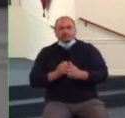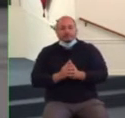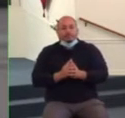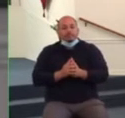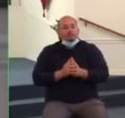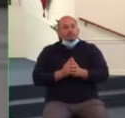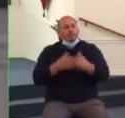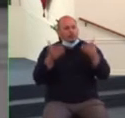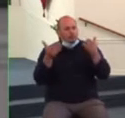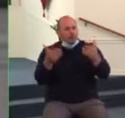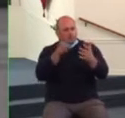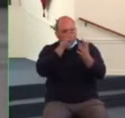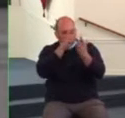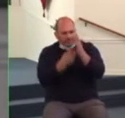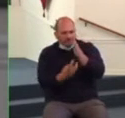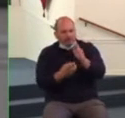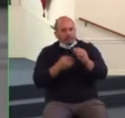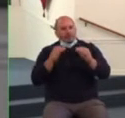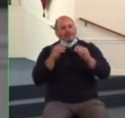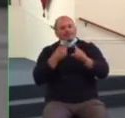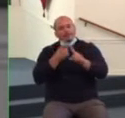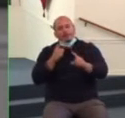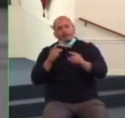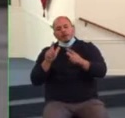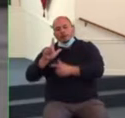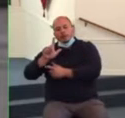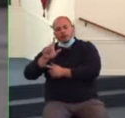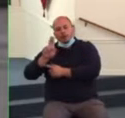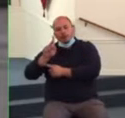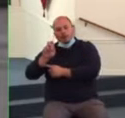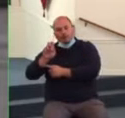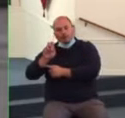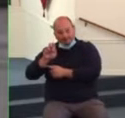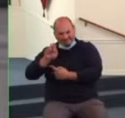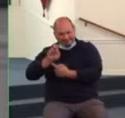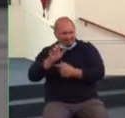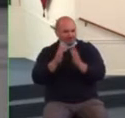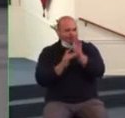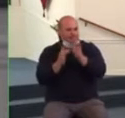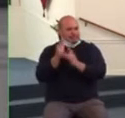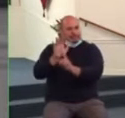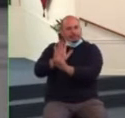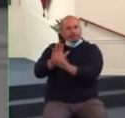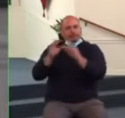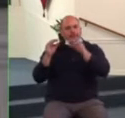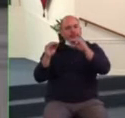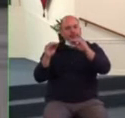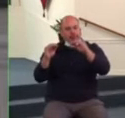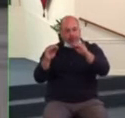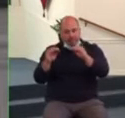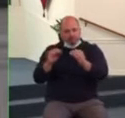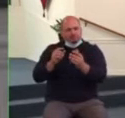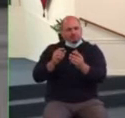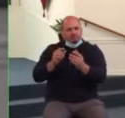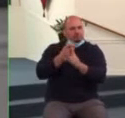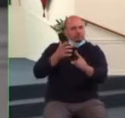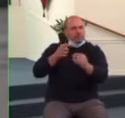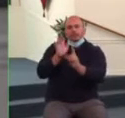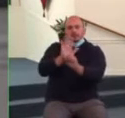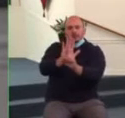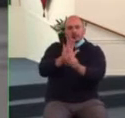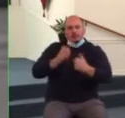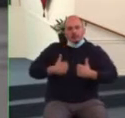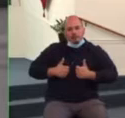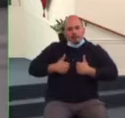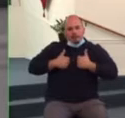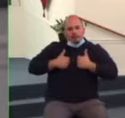the life and ministry, the death and resurrection of Jesus our Lord. We've been working our way through the Gospel of Luke. Not